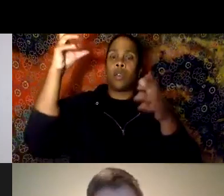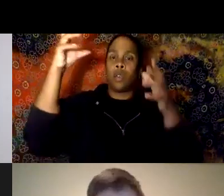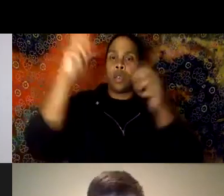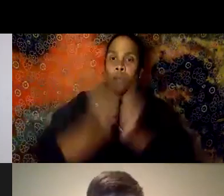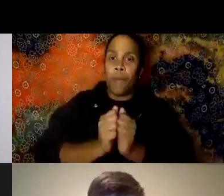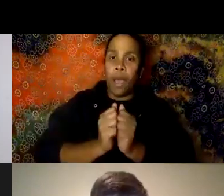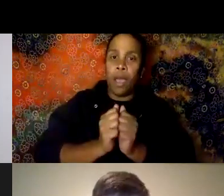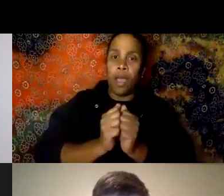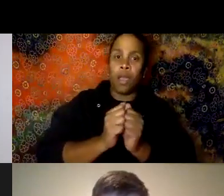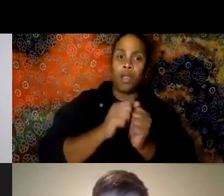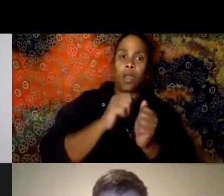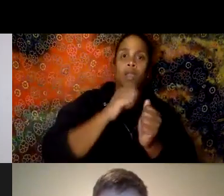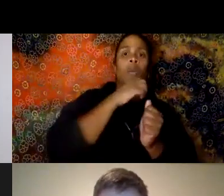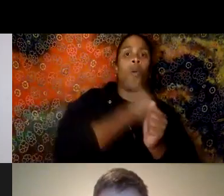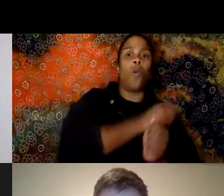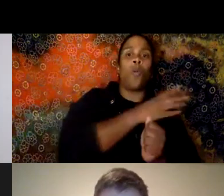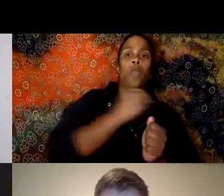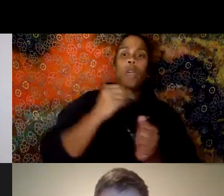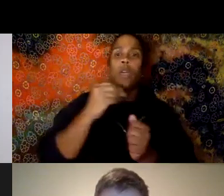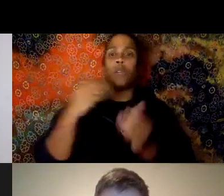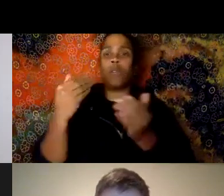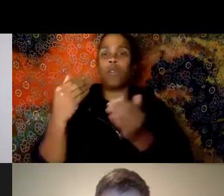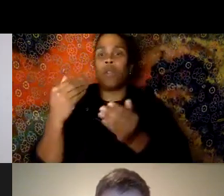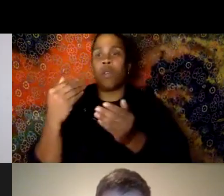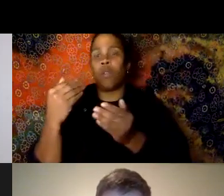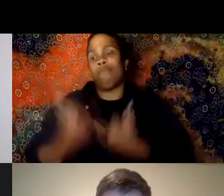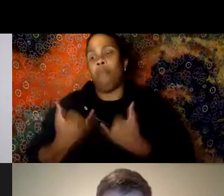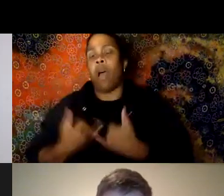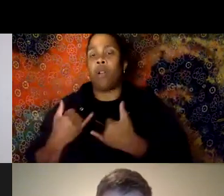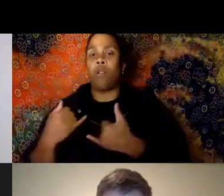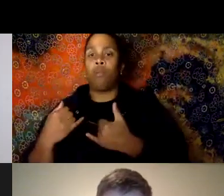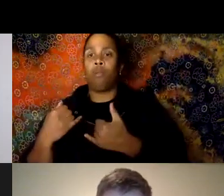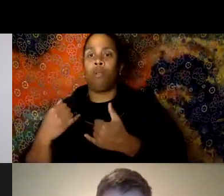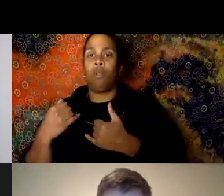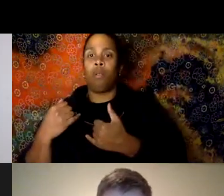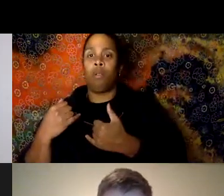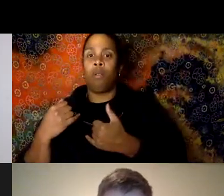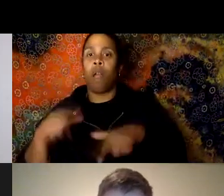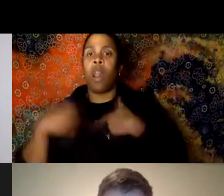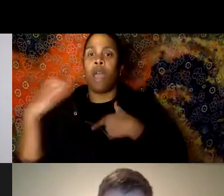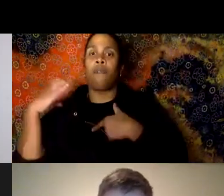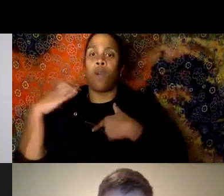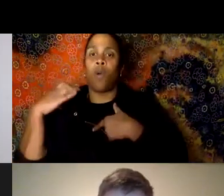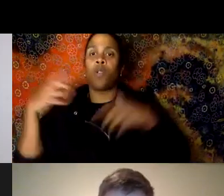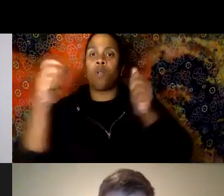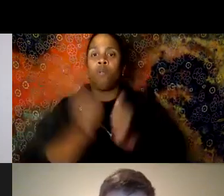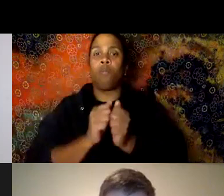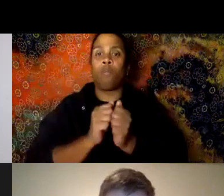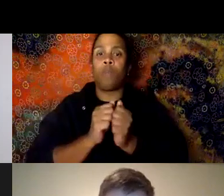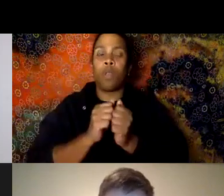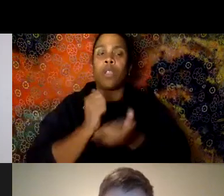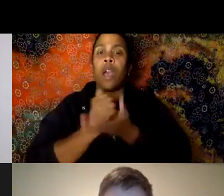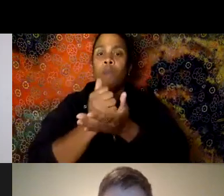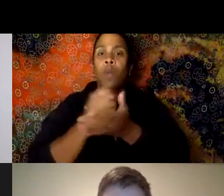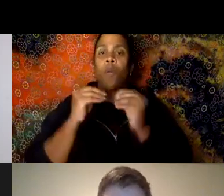and the current modern kind of techniques of life coaching to be able to help you move forward